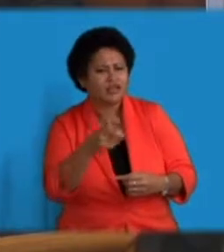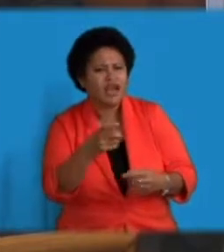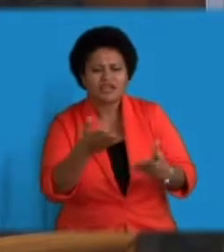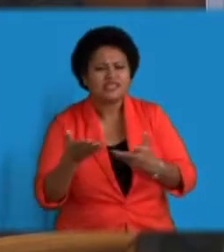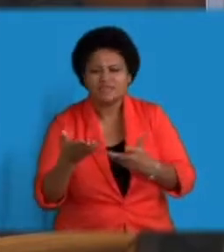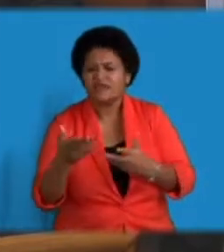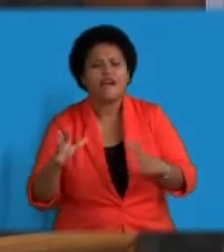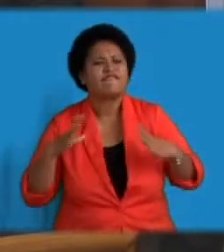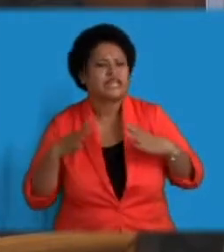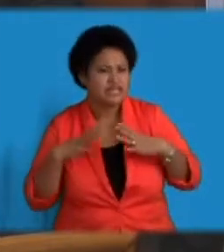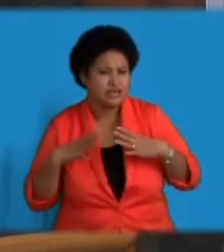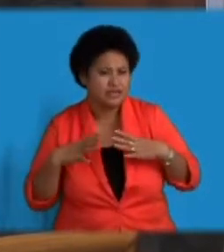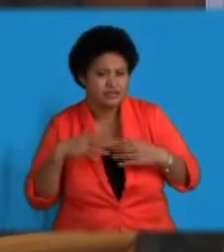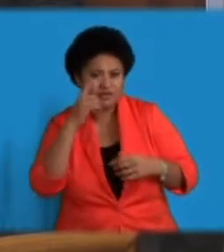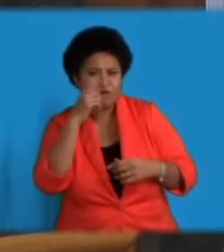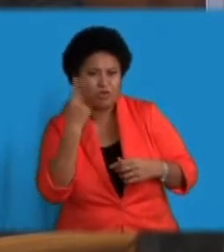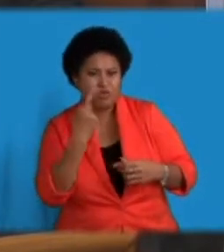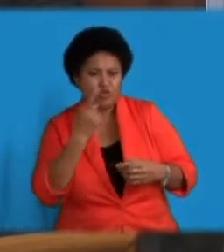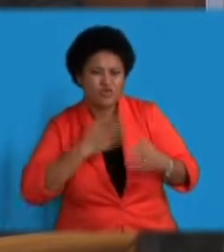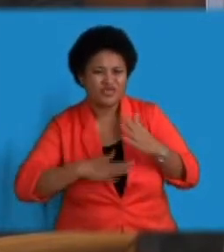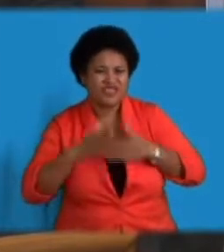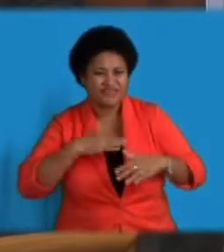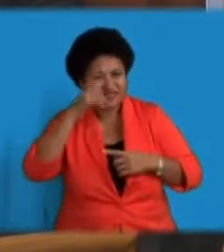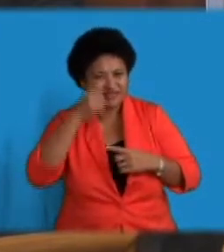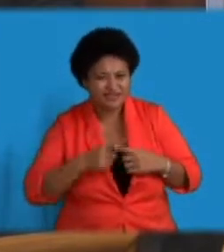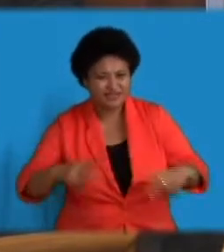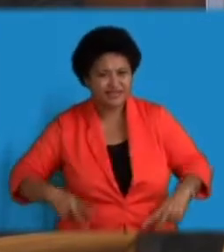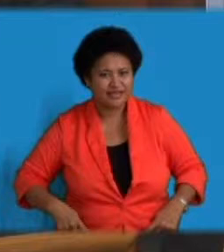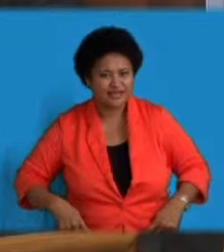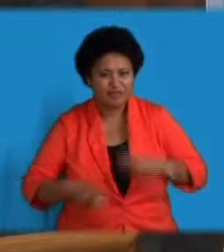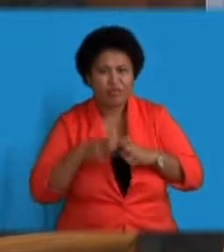free of charge so that we can give them a new lease of life, Madam Speaker?